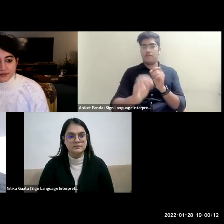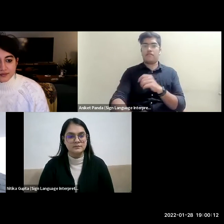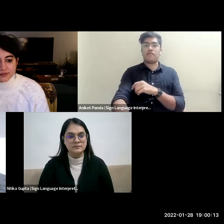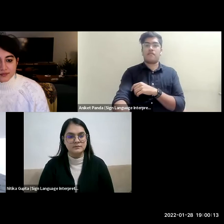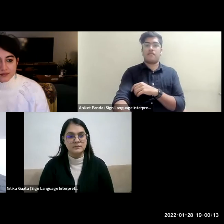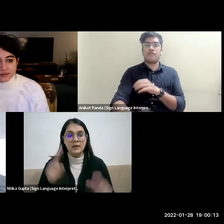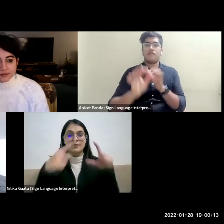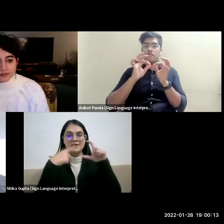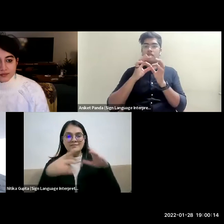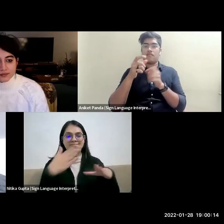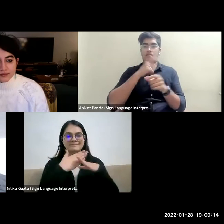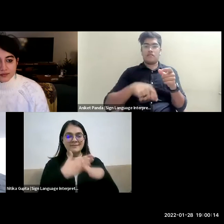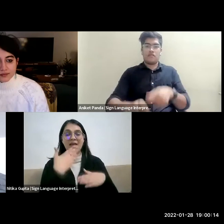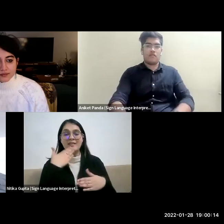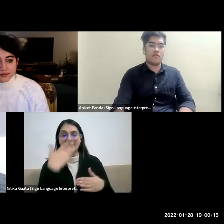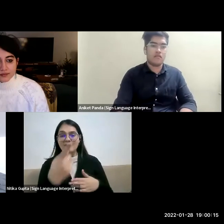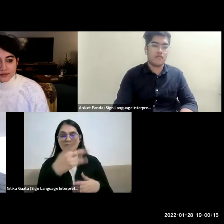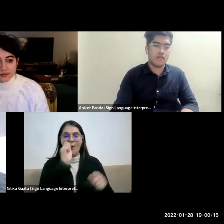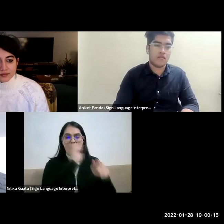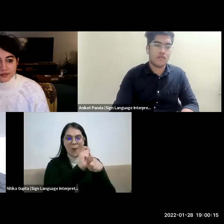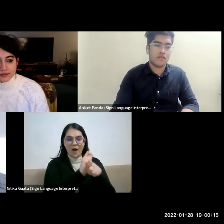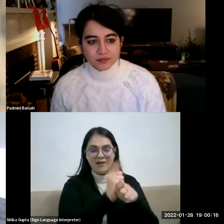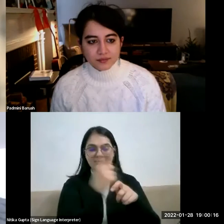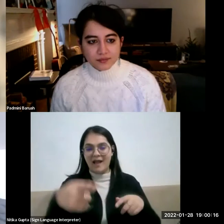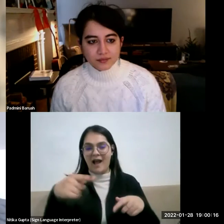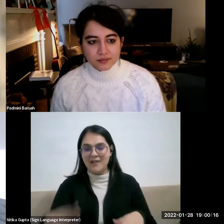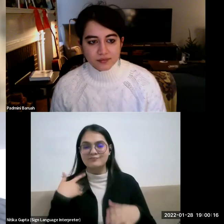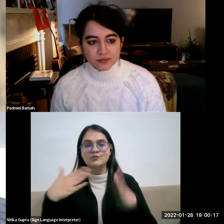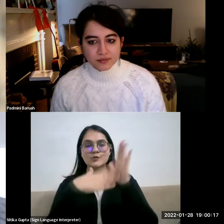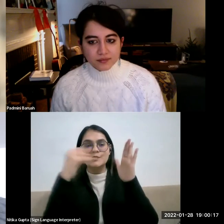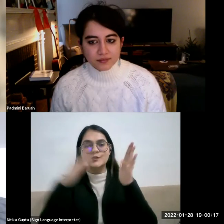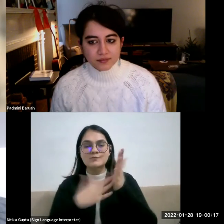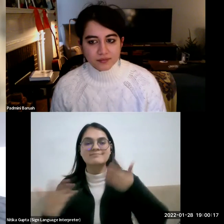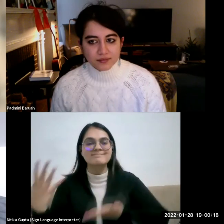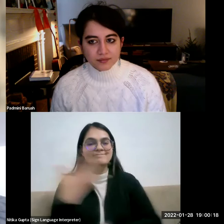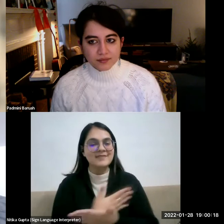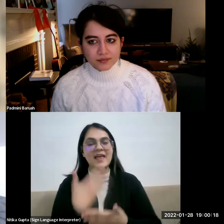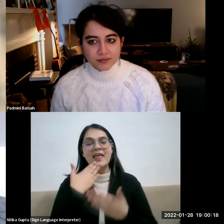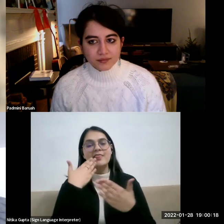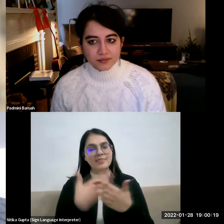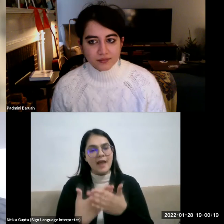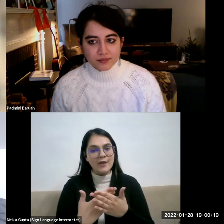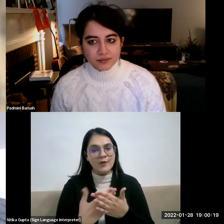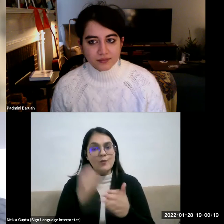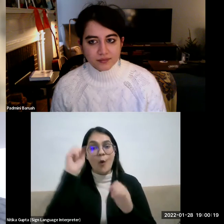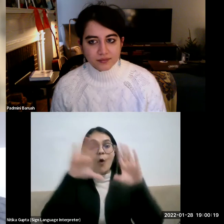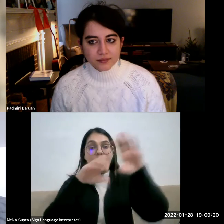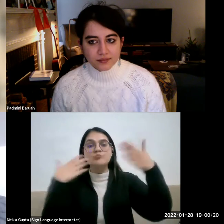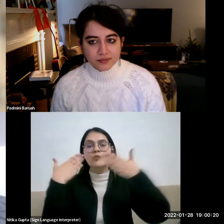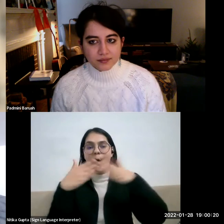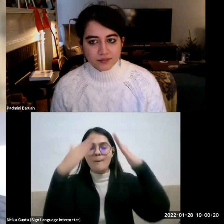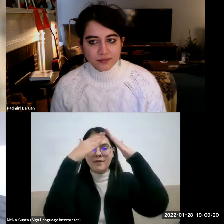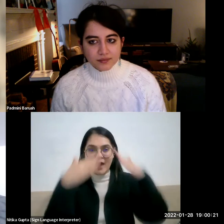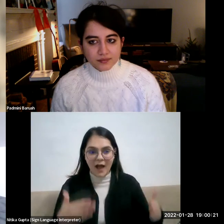this really insightful and fascinating work on our platform today, talking about it on through our Constitution Open House. And I think it's